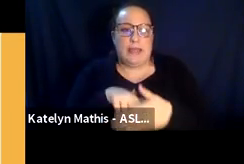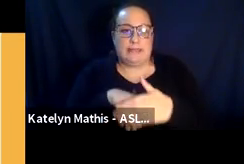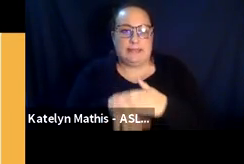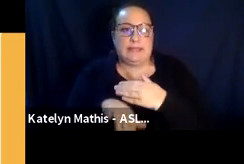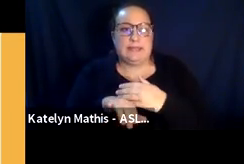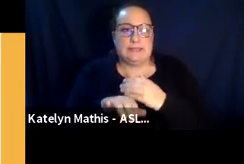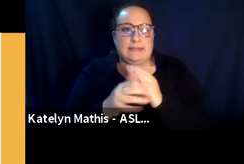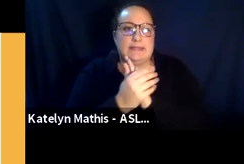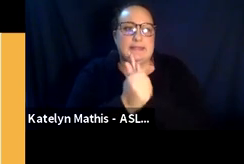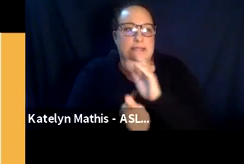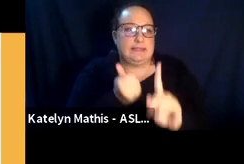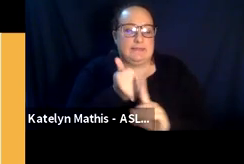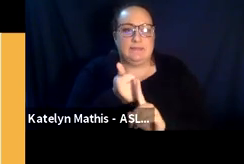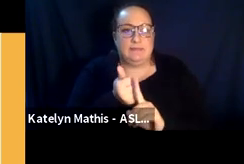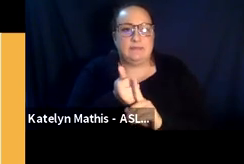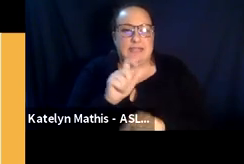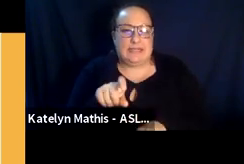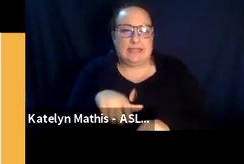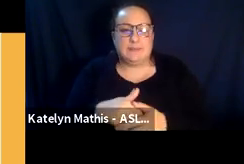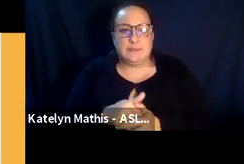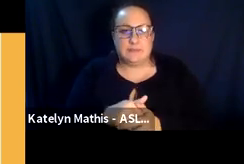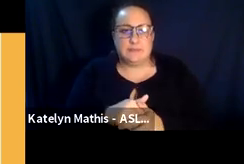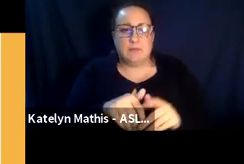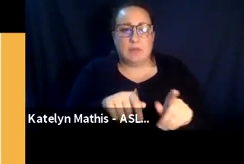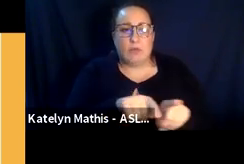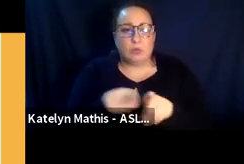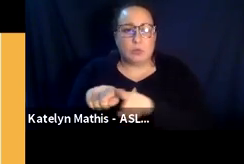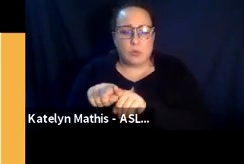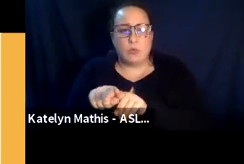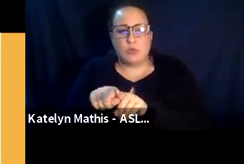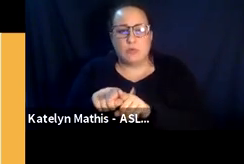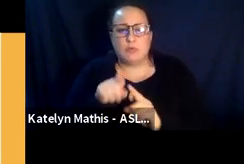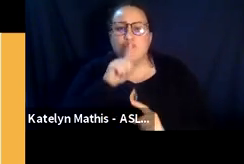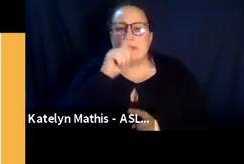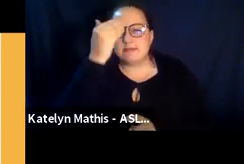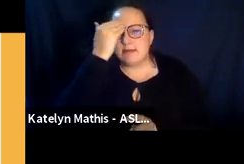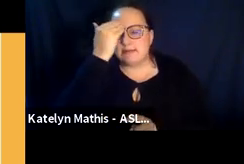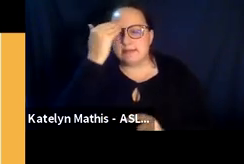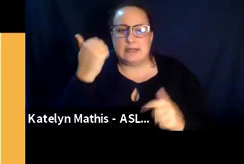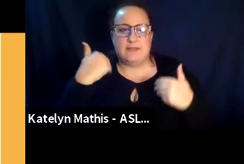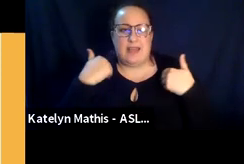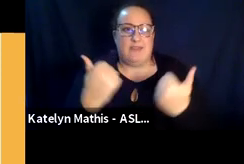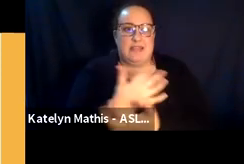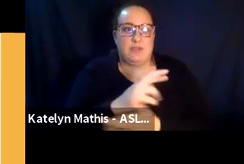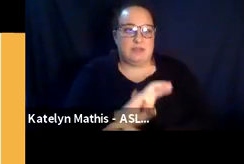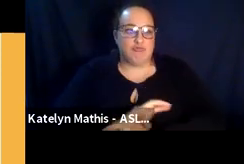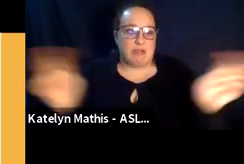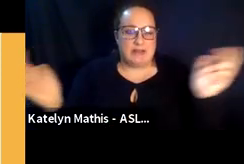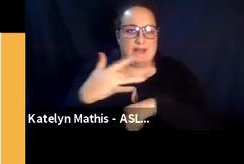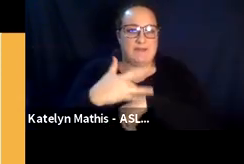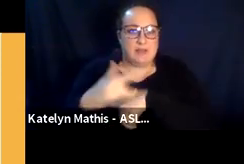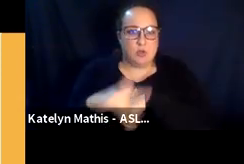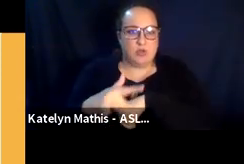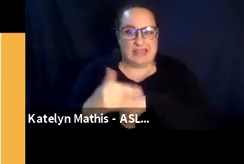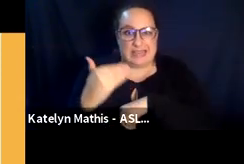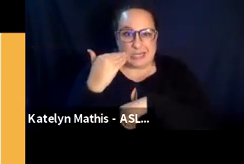executive skills that they need. Also be really cognizant of having everything readily available and that they know